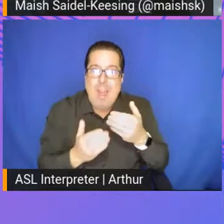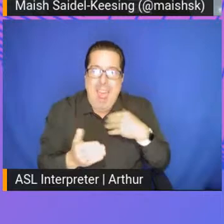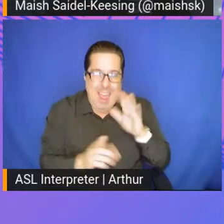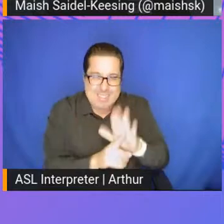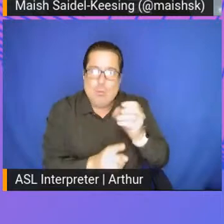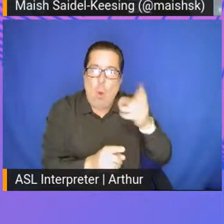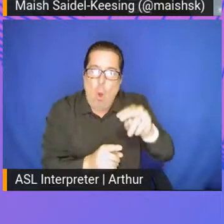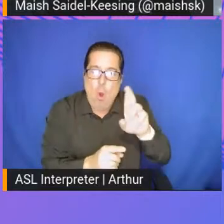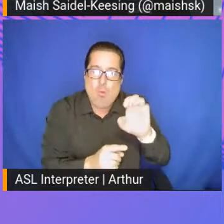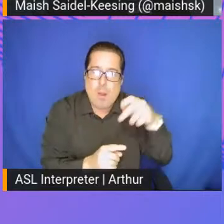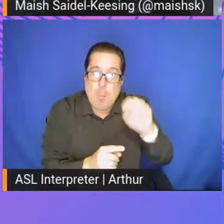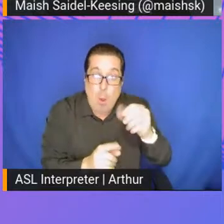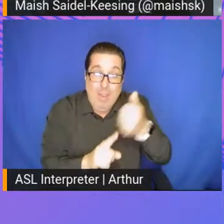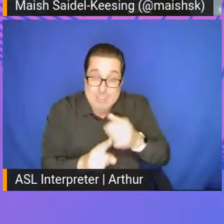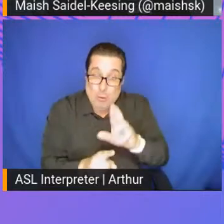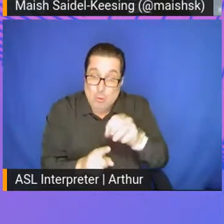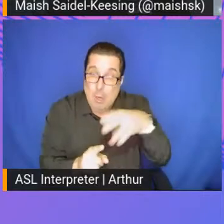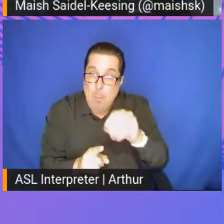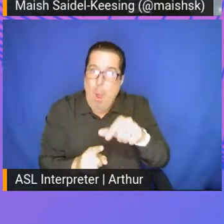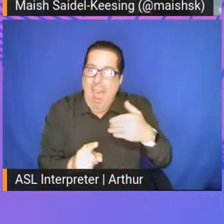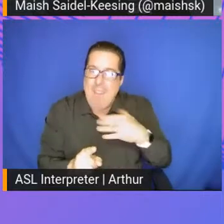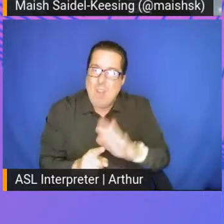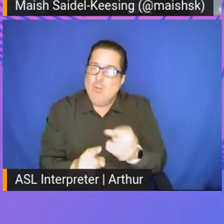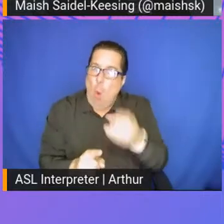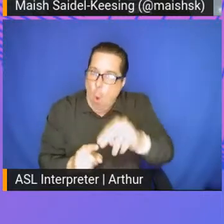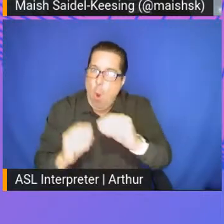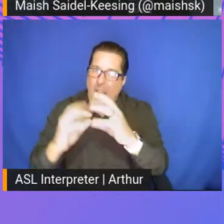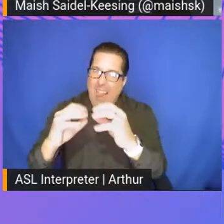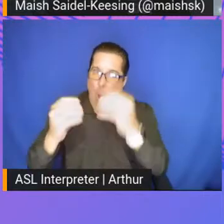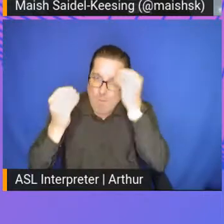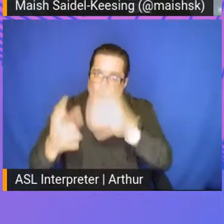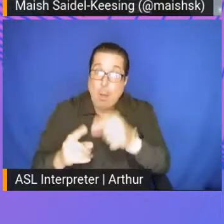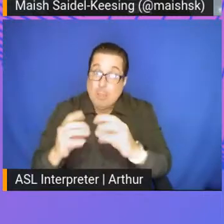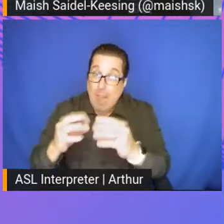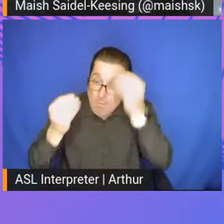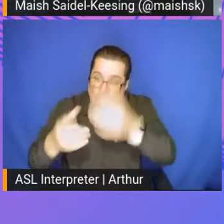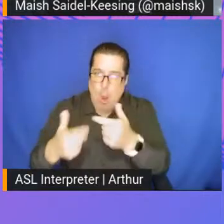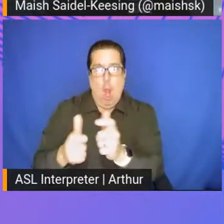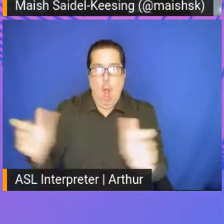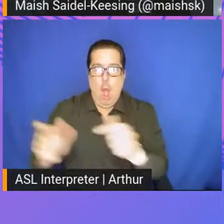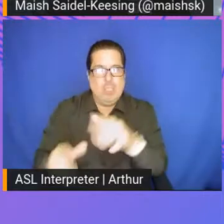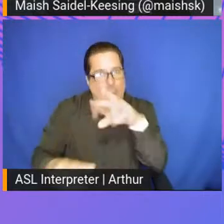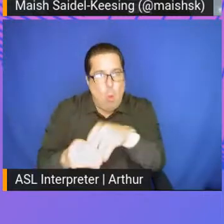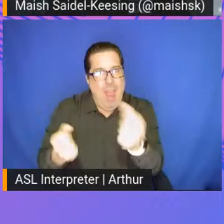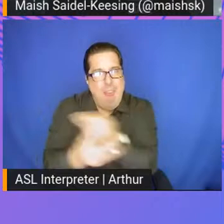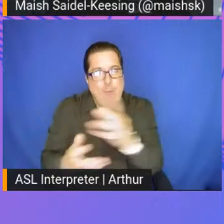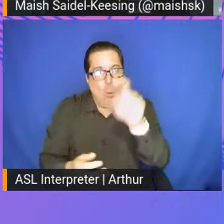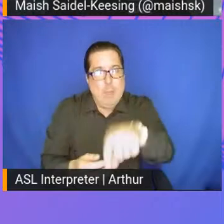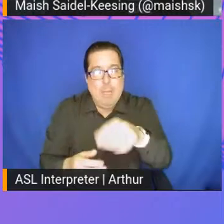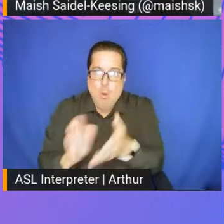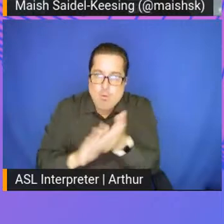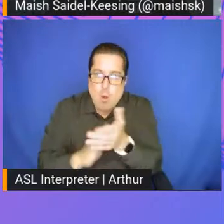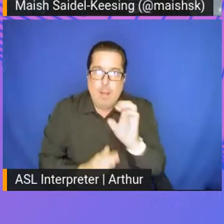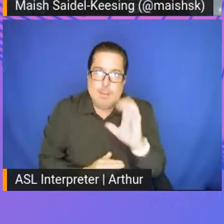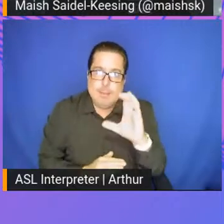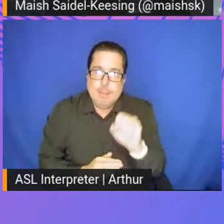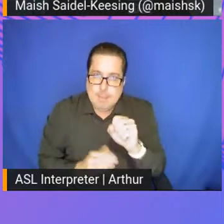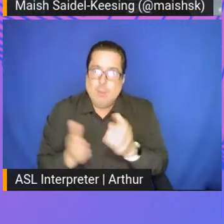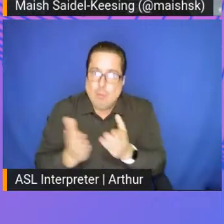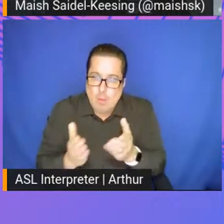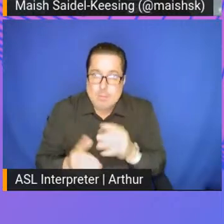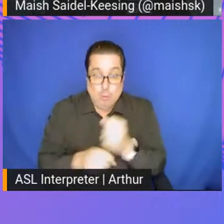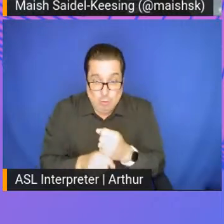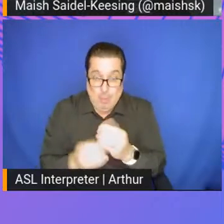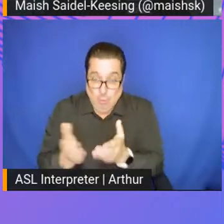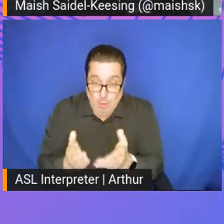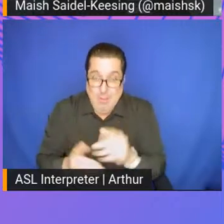own CloudFormation. But the CloudFormation was rather large. It included everything you needed to run an ECS service. So creating the service, the